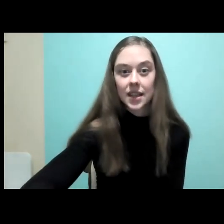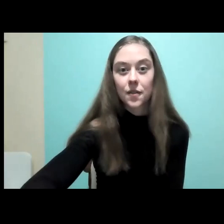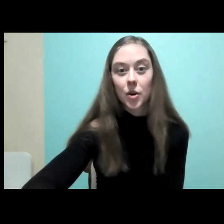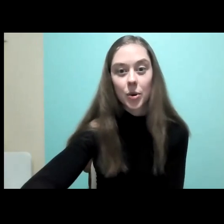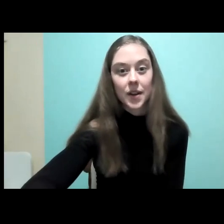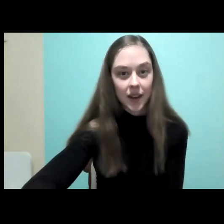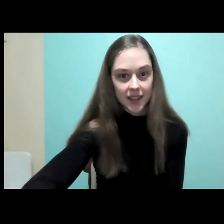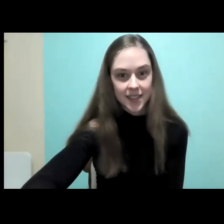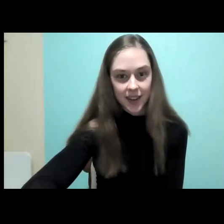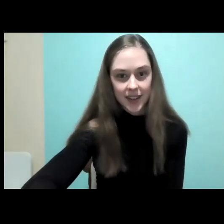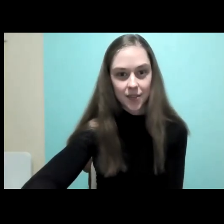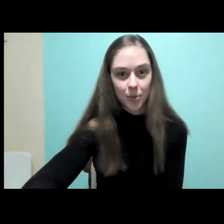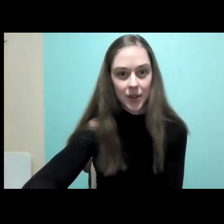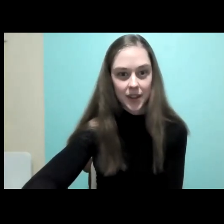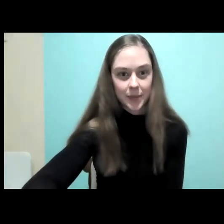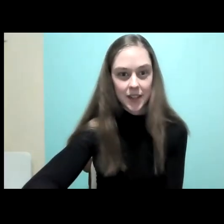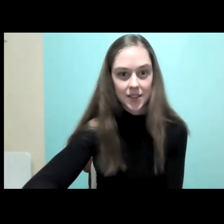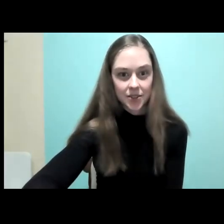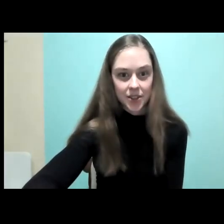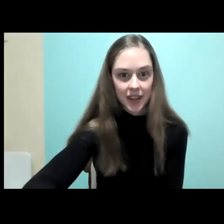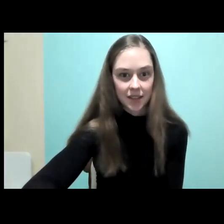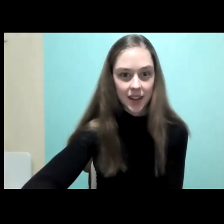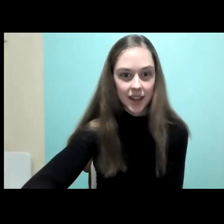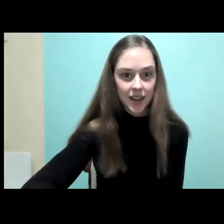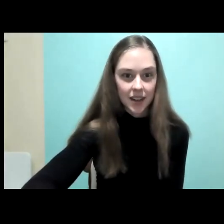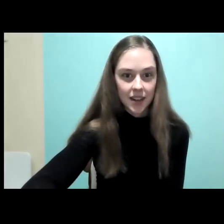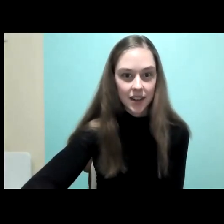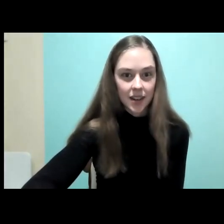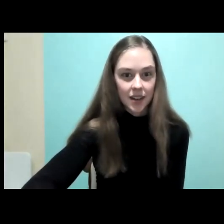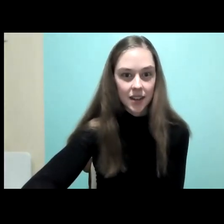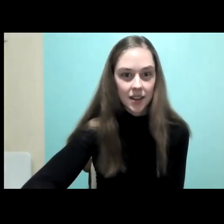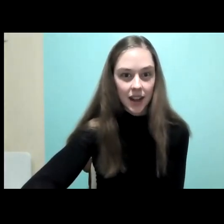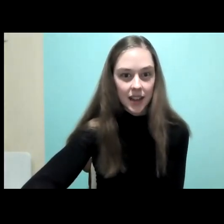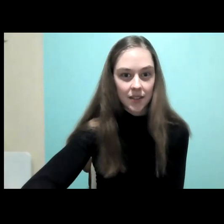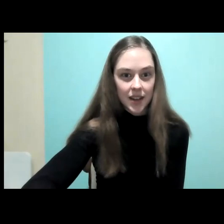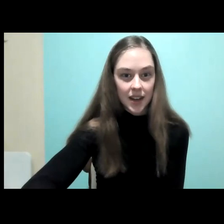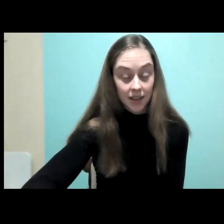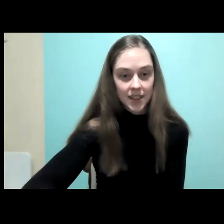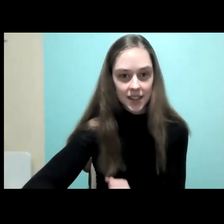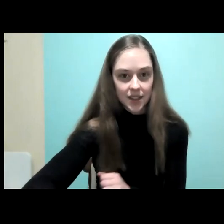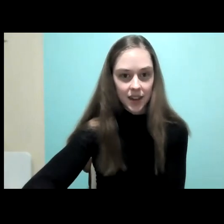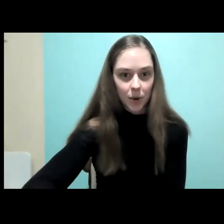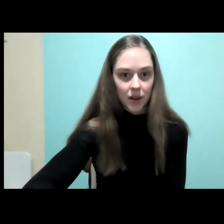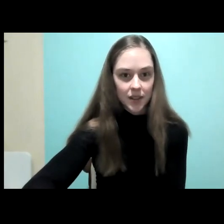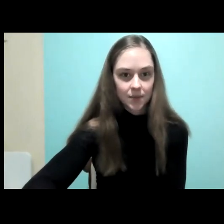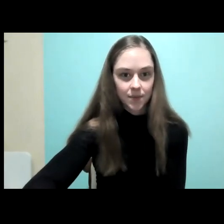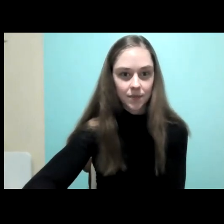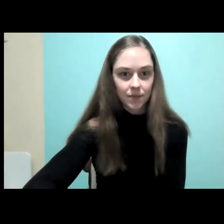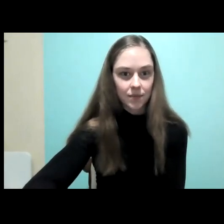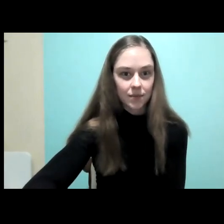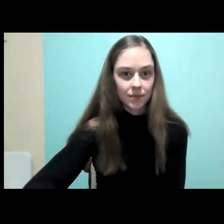so I did 4.9, sorry, 4.9 meters, just clarifying there. Mhm. And that was the distance I